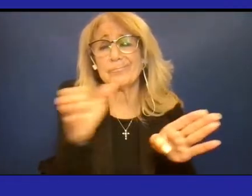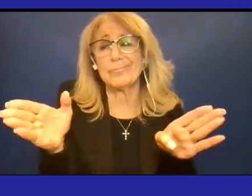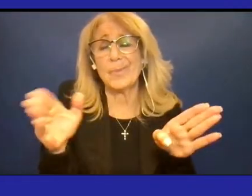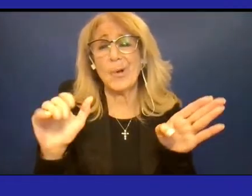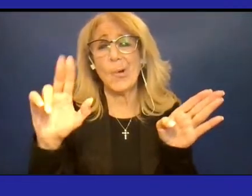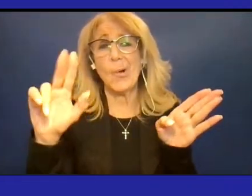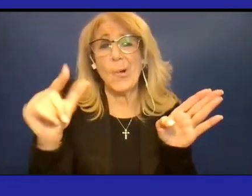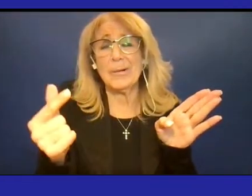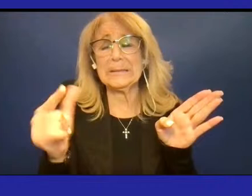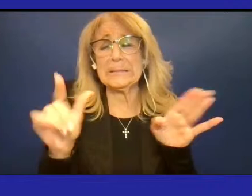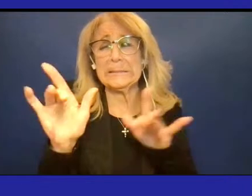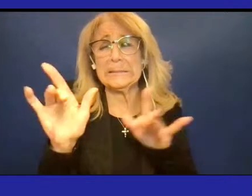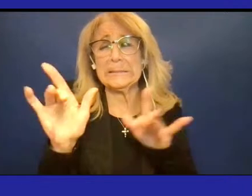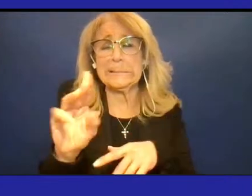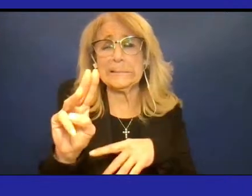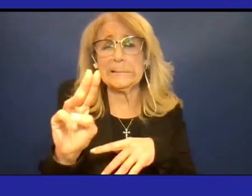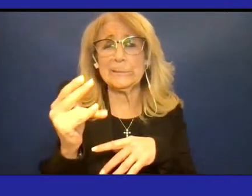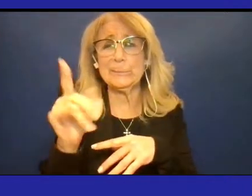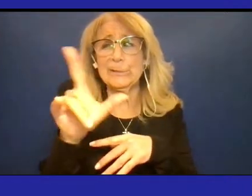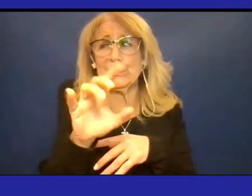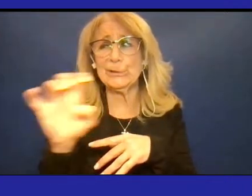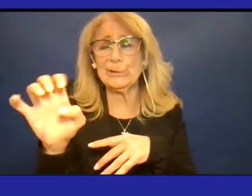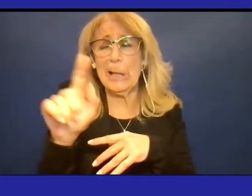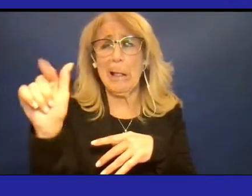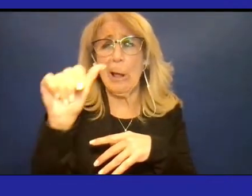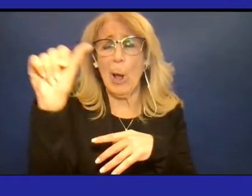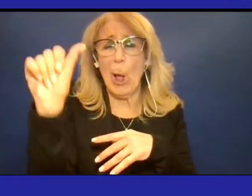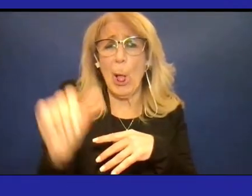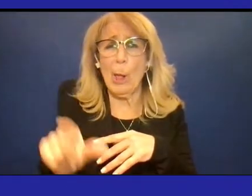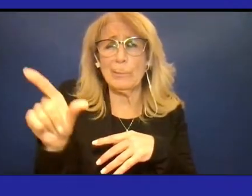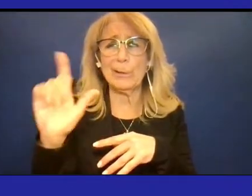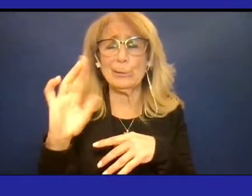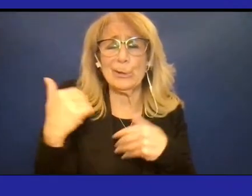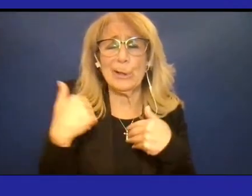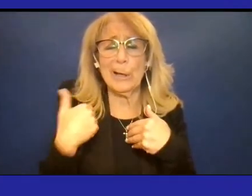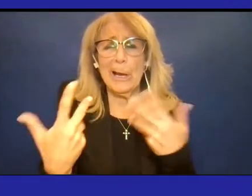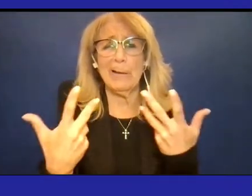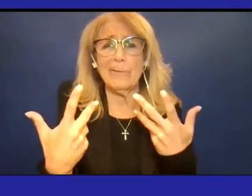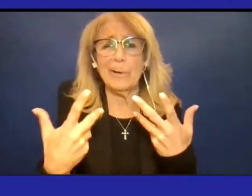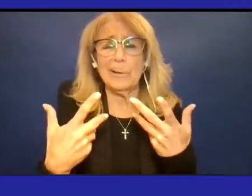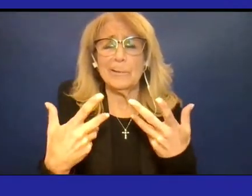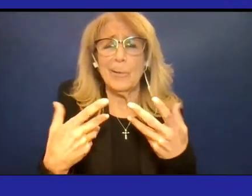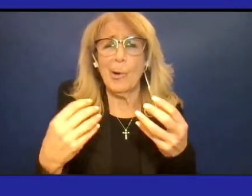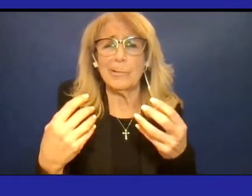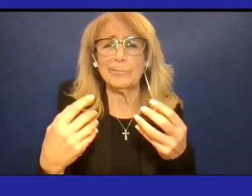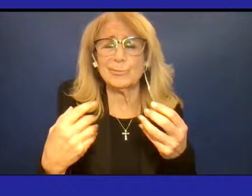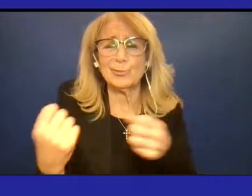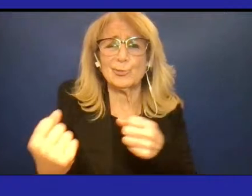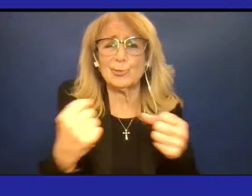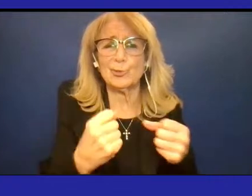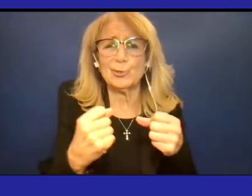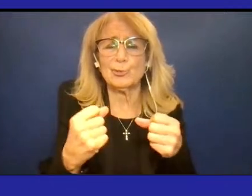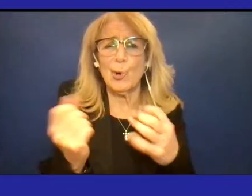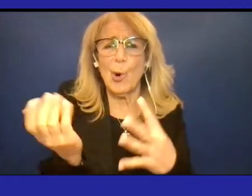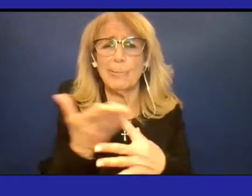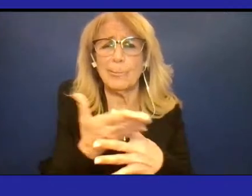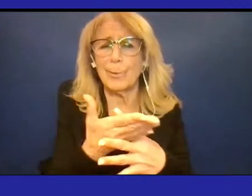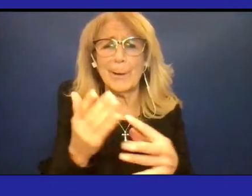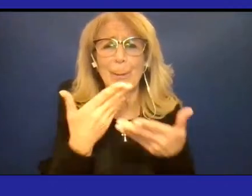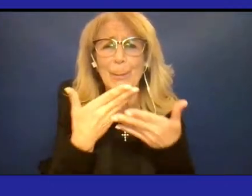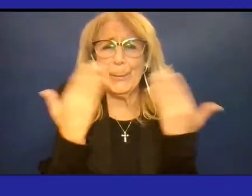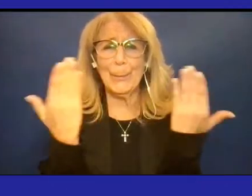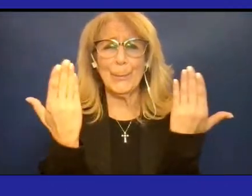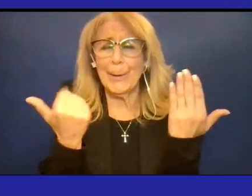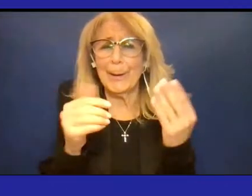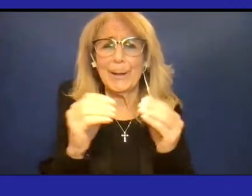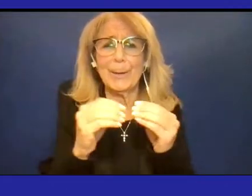DeVacco in Albany, who used to have more of a break and does not anymore. So that's really where we are. On the